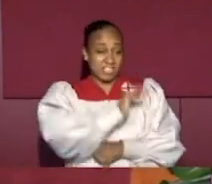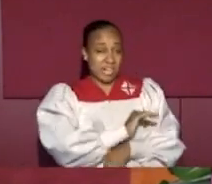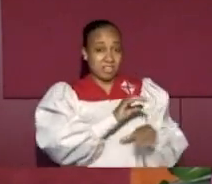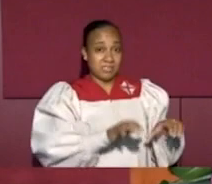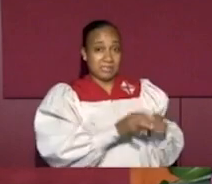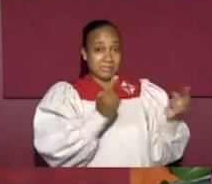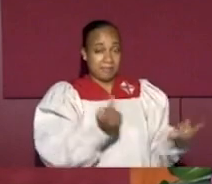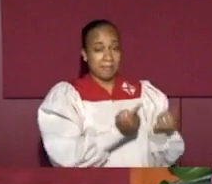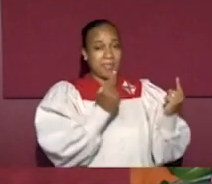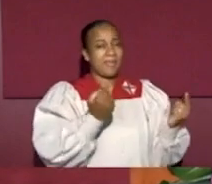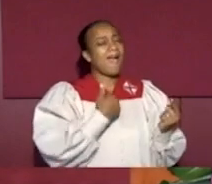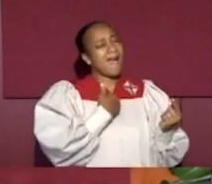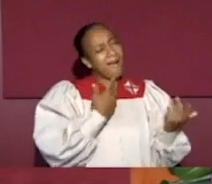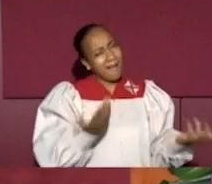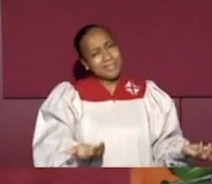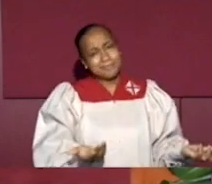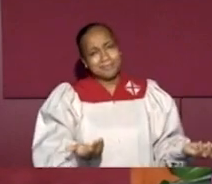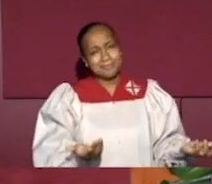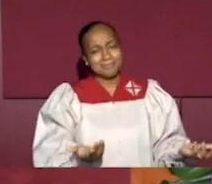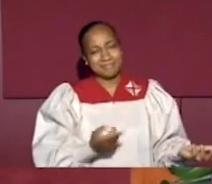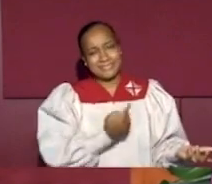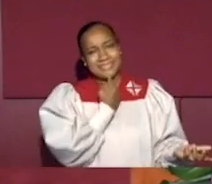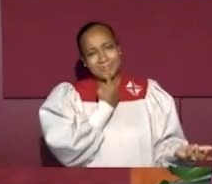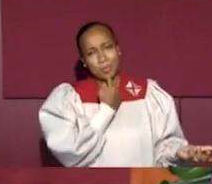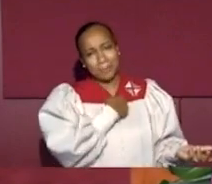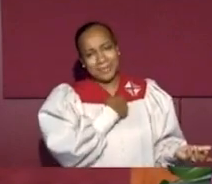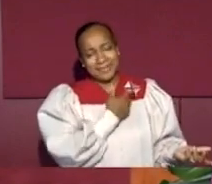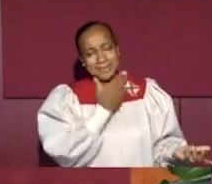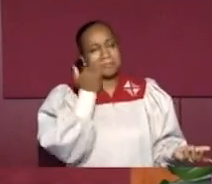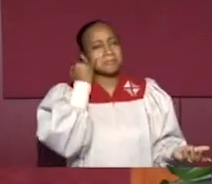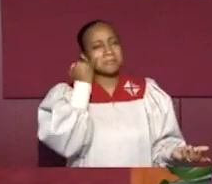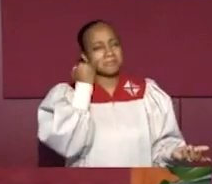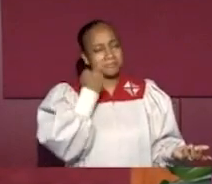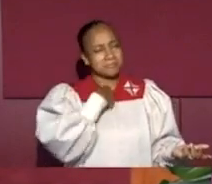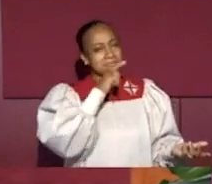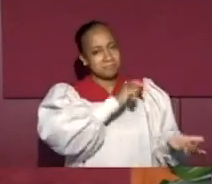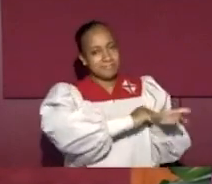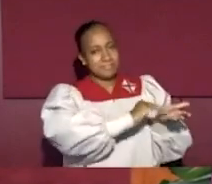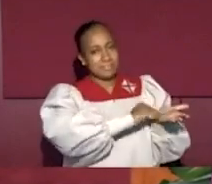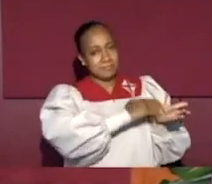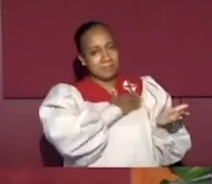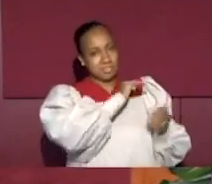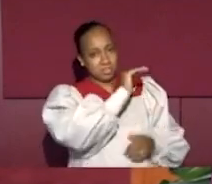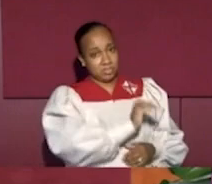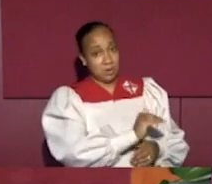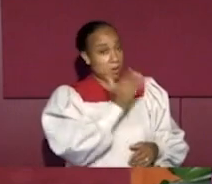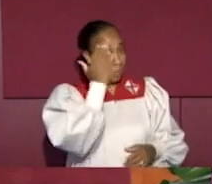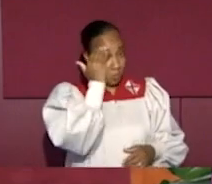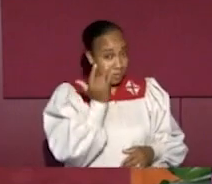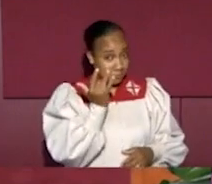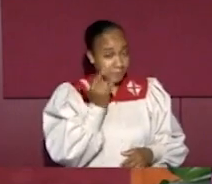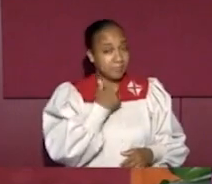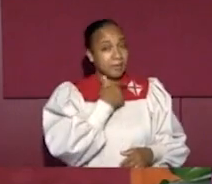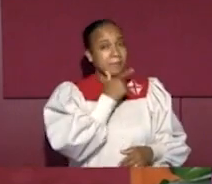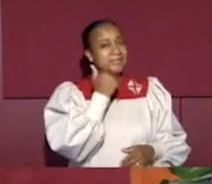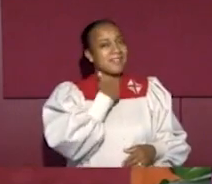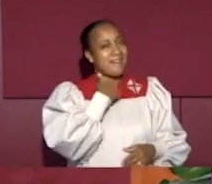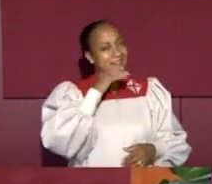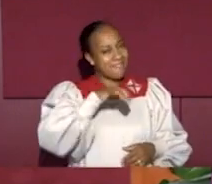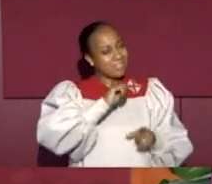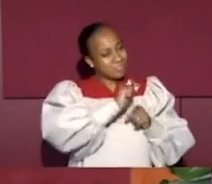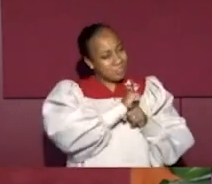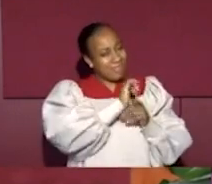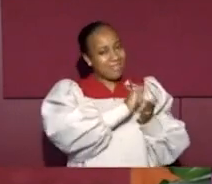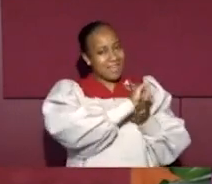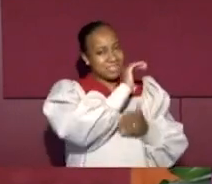something that is disappointing to me, I have to forgive my child. You know why? Because I have to train